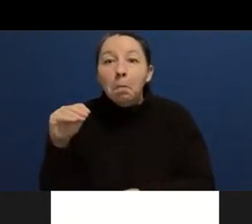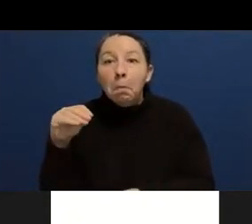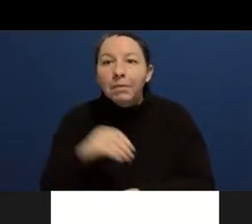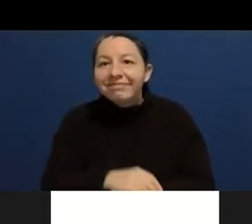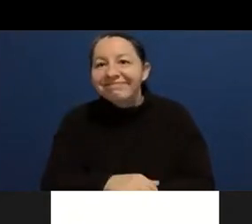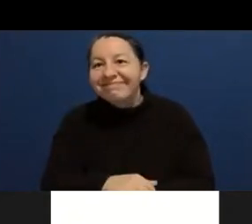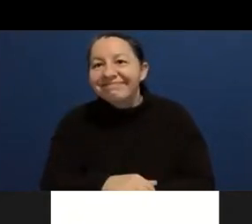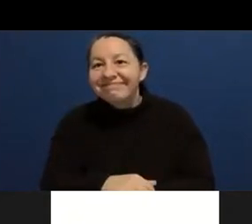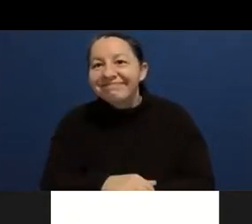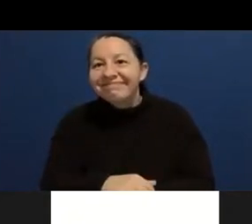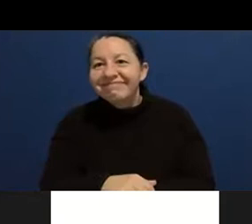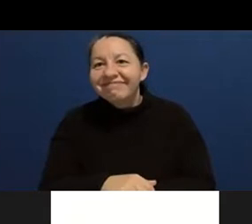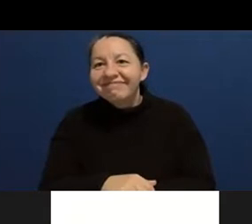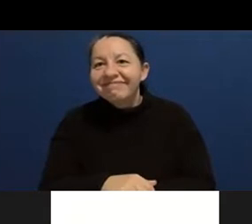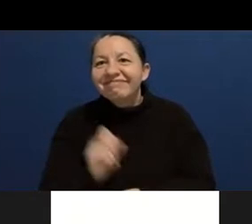Oh, okay.